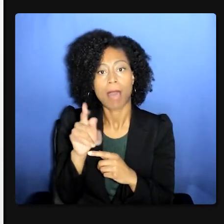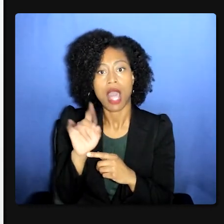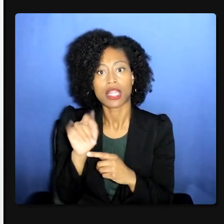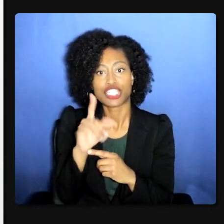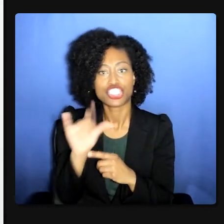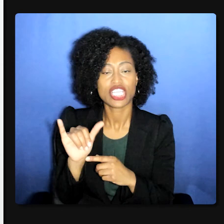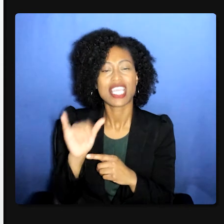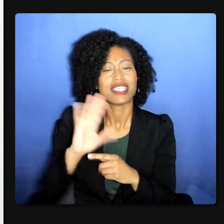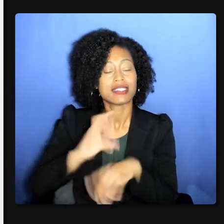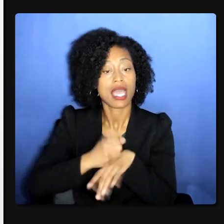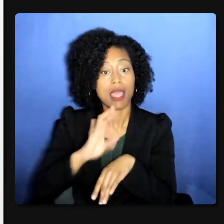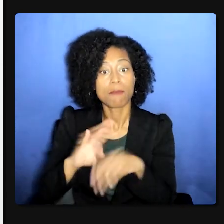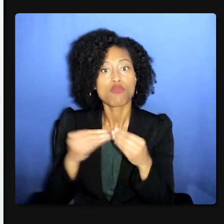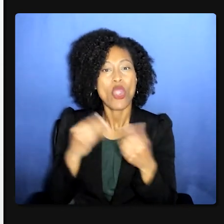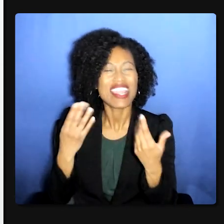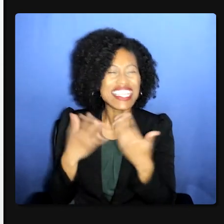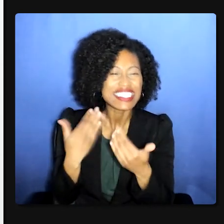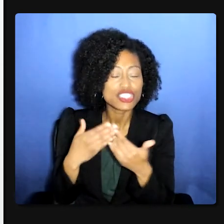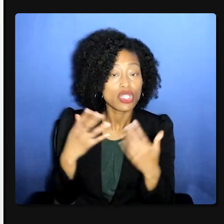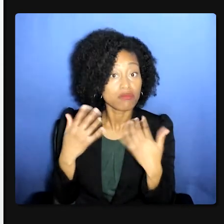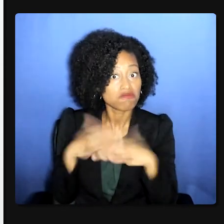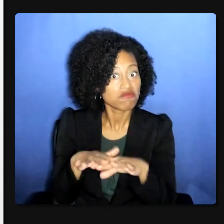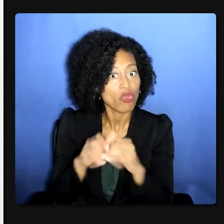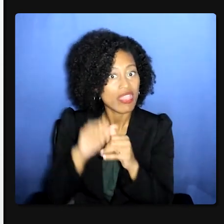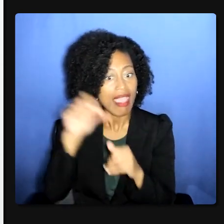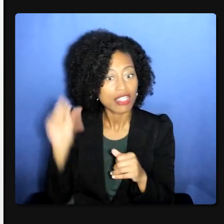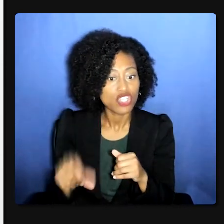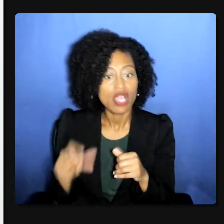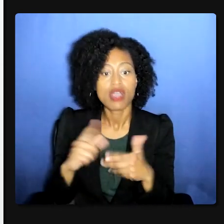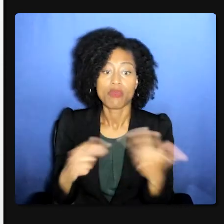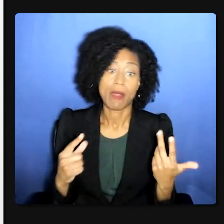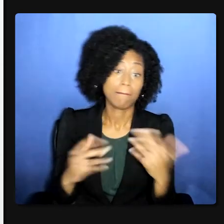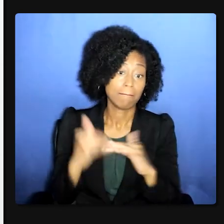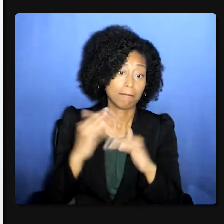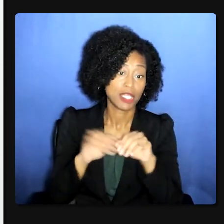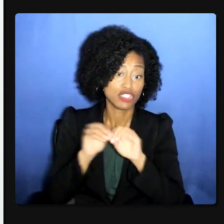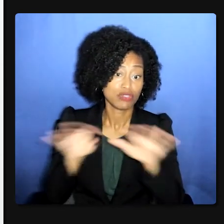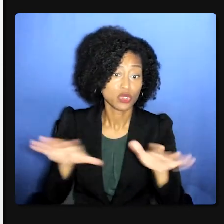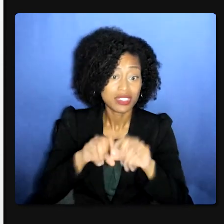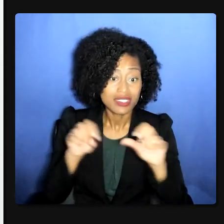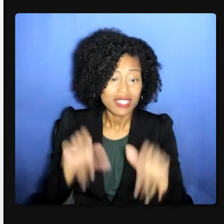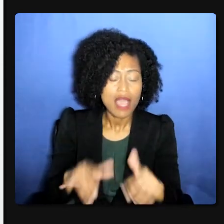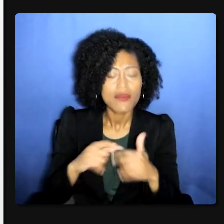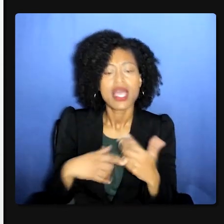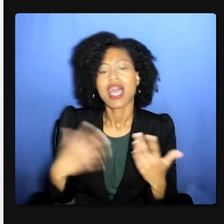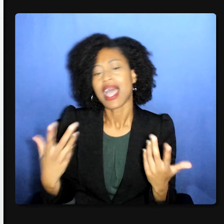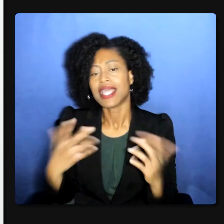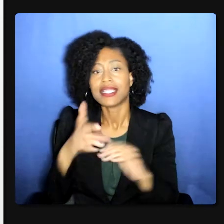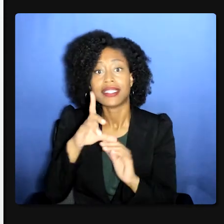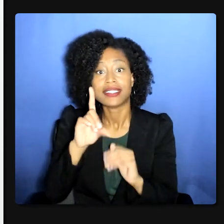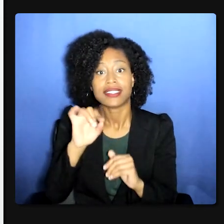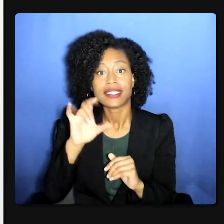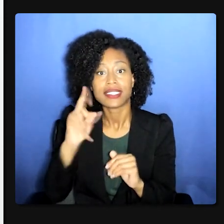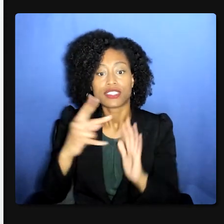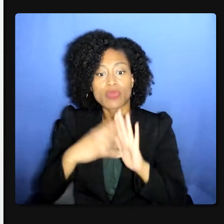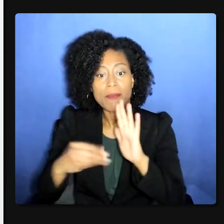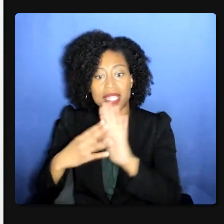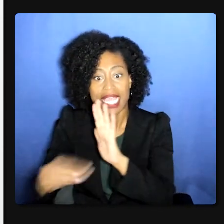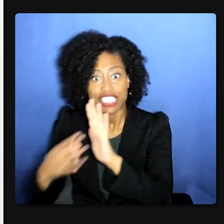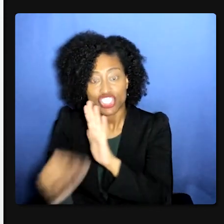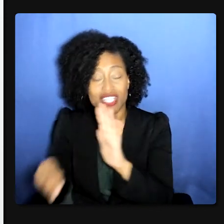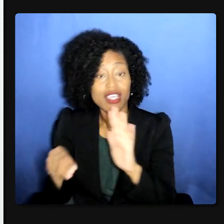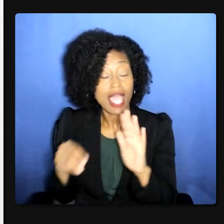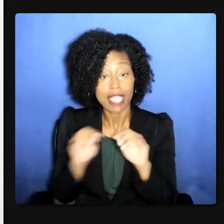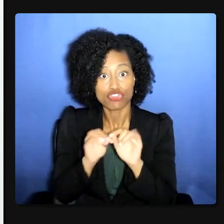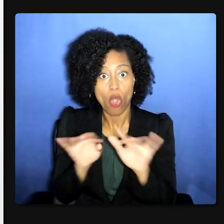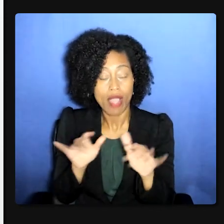more integrated build distribution systems, a method of distributing huge code bases through disk replication, and so on. And last but